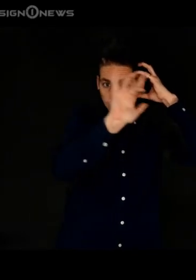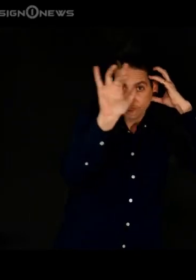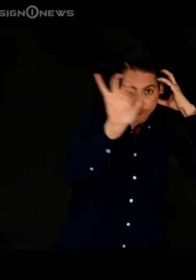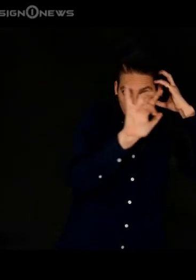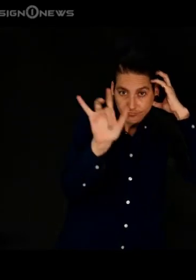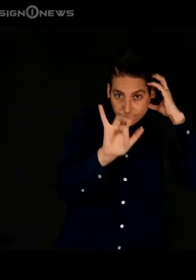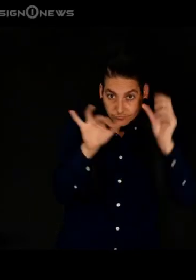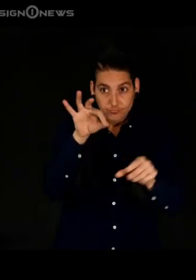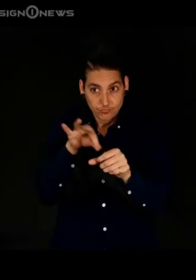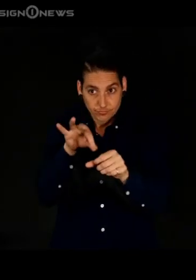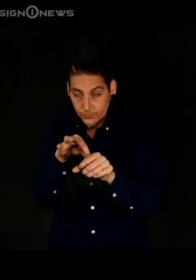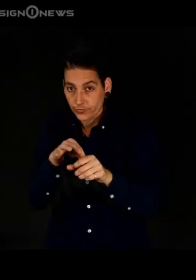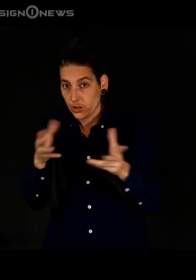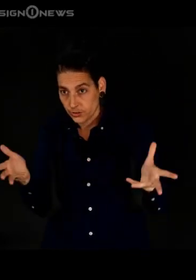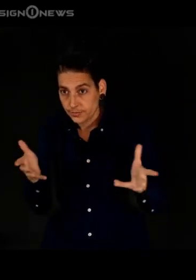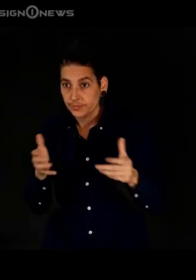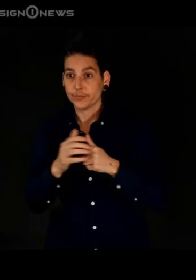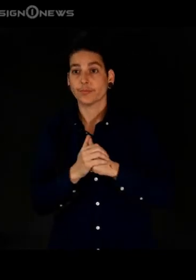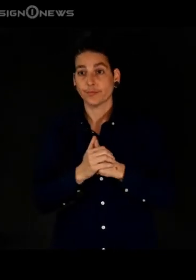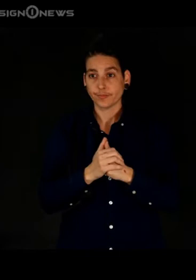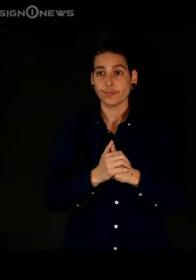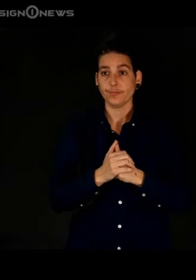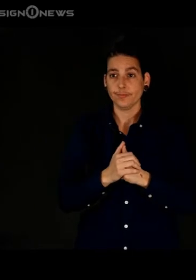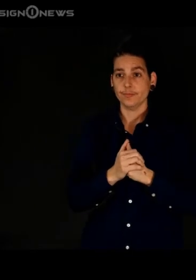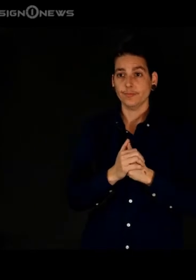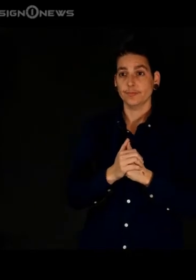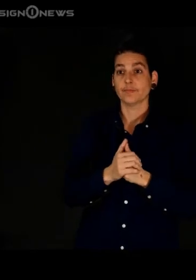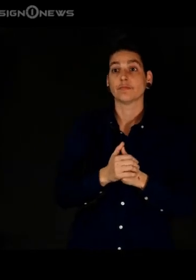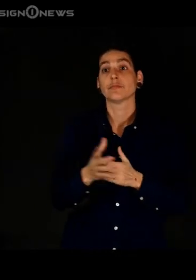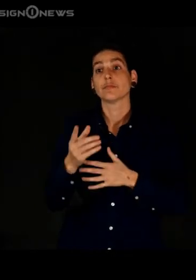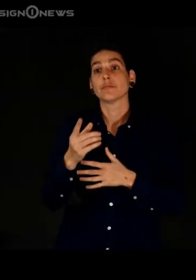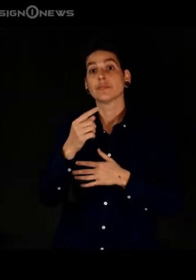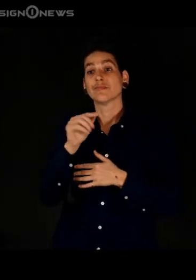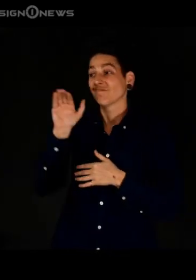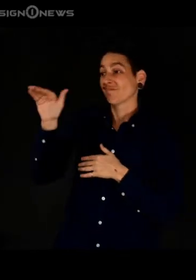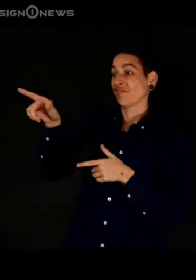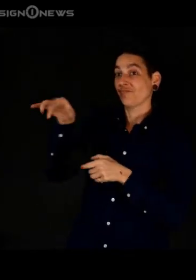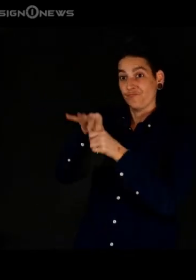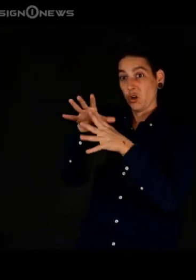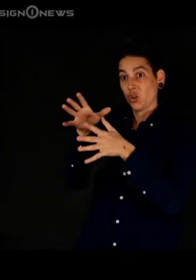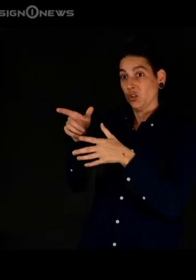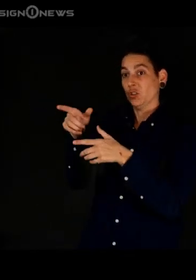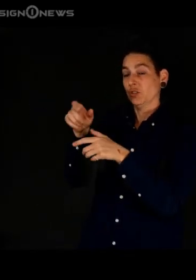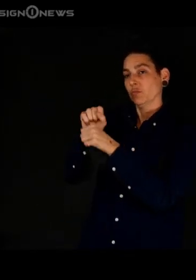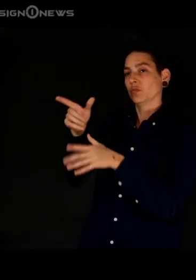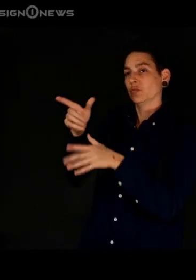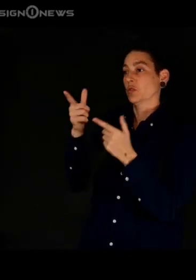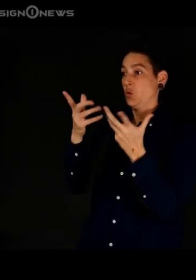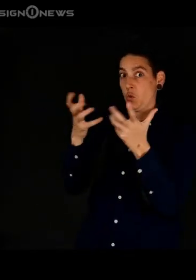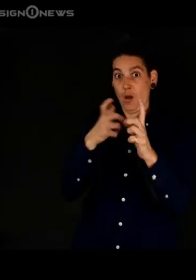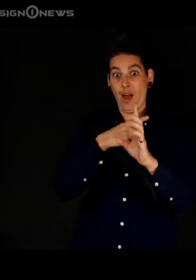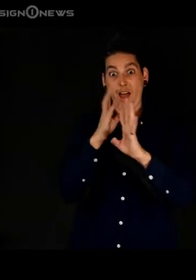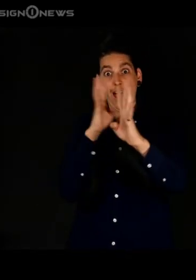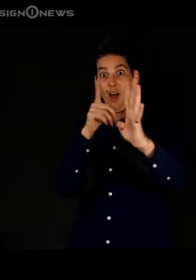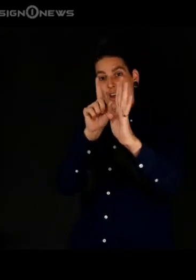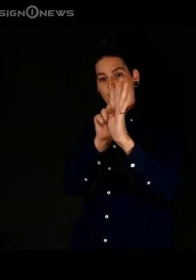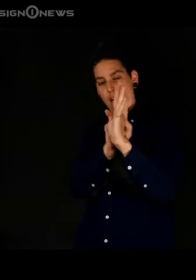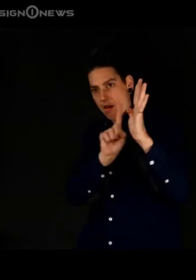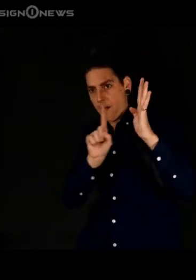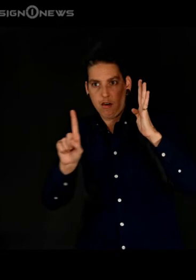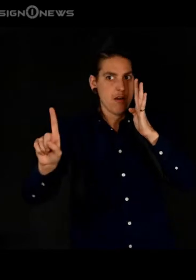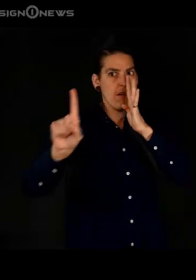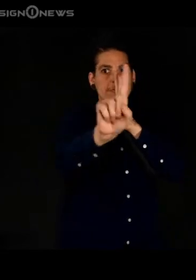headphones and a number of keypads. Tell a poll worker you want to move forward front of the line if you are voting on election